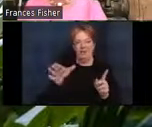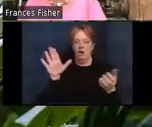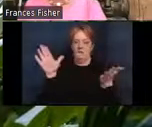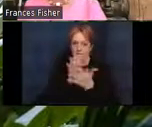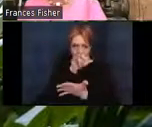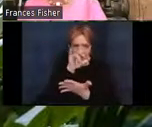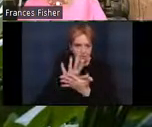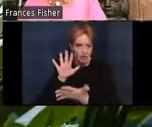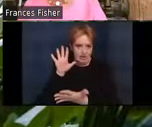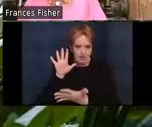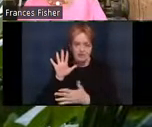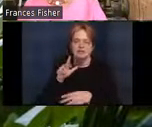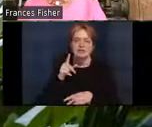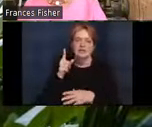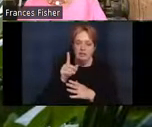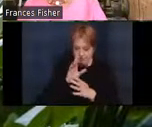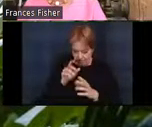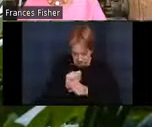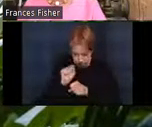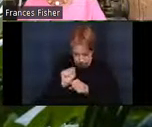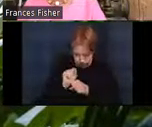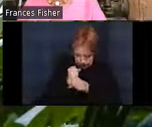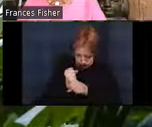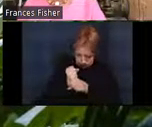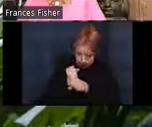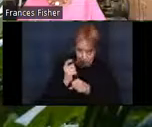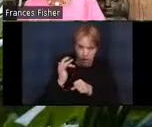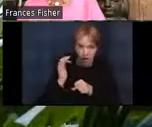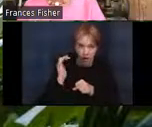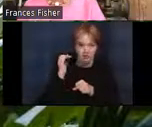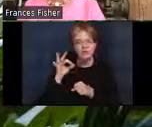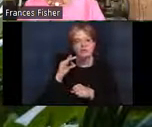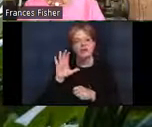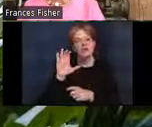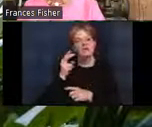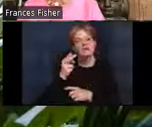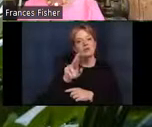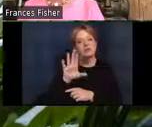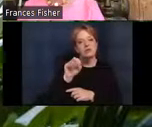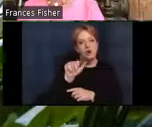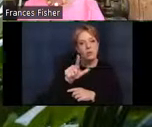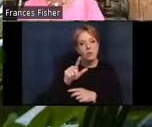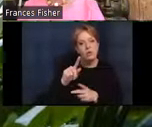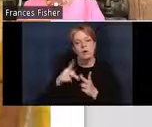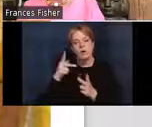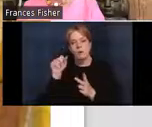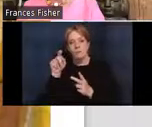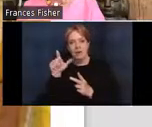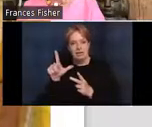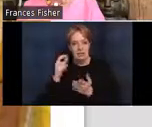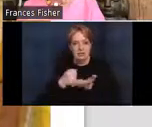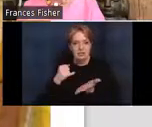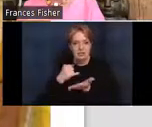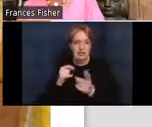She worked furiously and quietly and produced hundreds of pastel and charcoal sketches, experimenting with geometric shapes and brilliant colors,